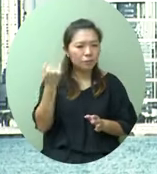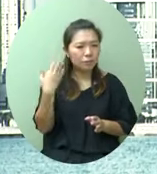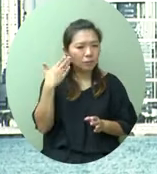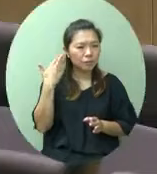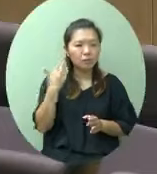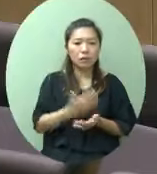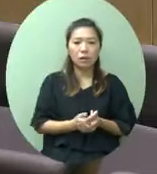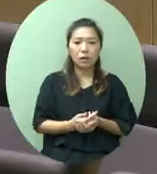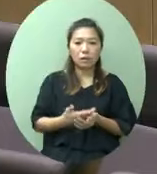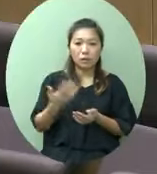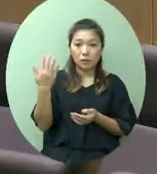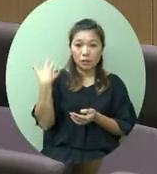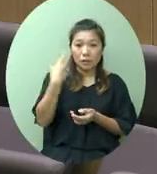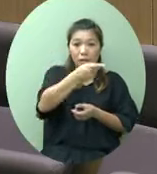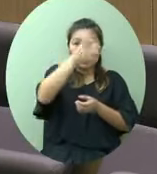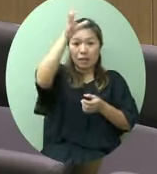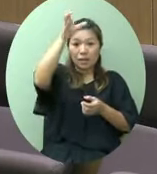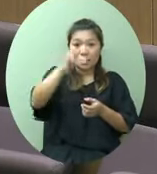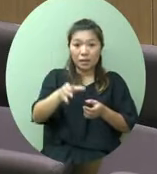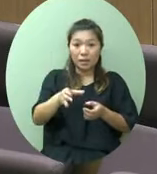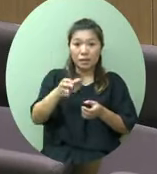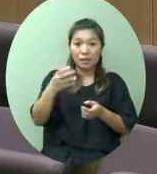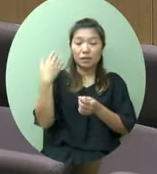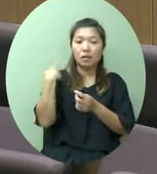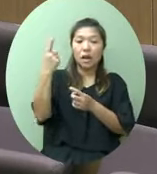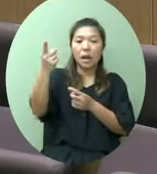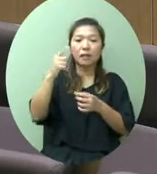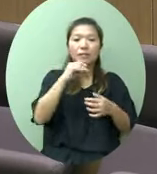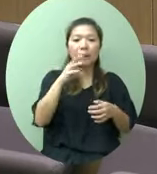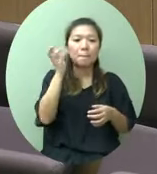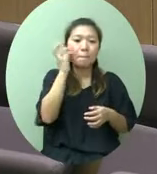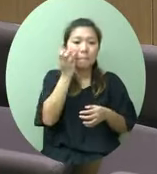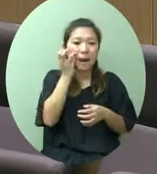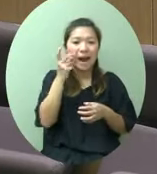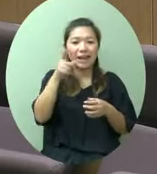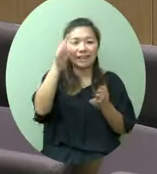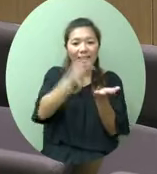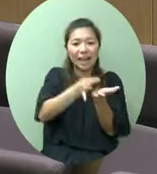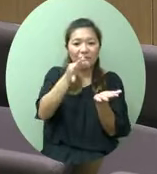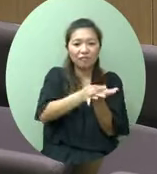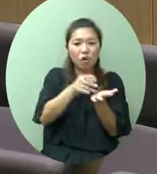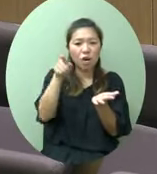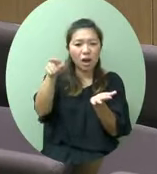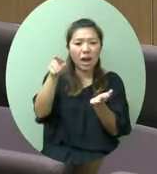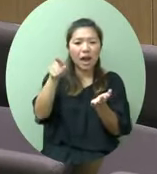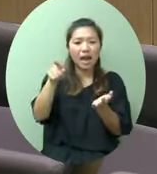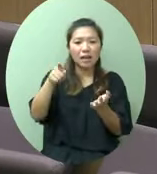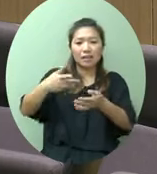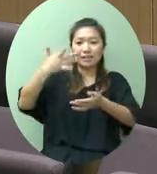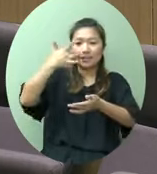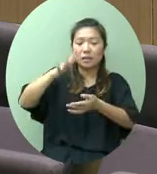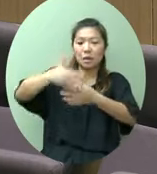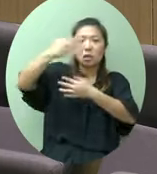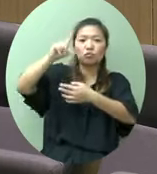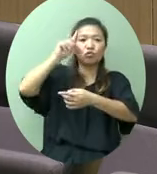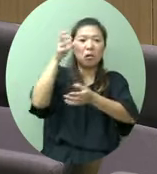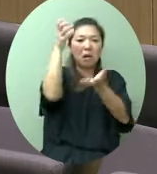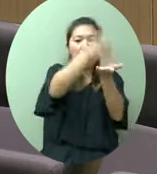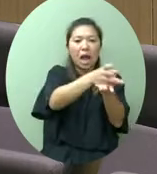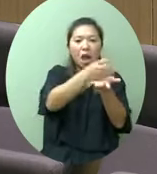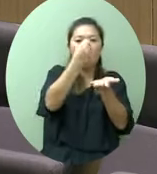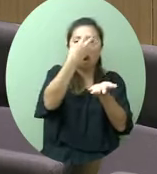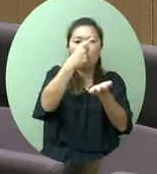Shame urged the Hong Kong U to let the statue remain in the campus, saying that the removal of it would be offensive and